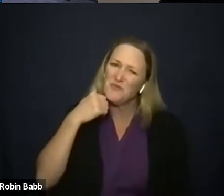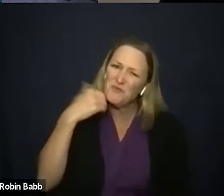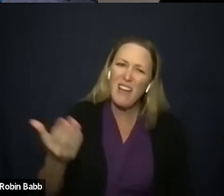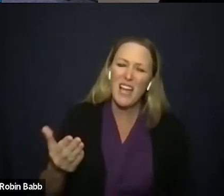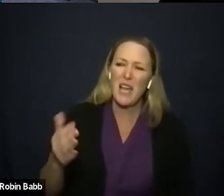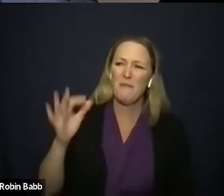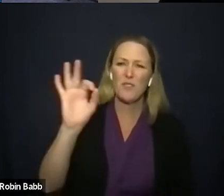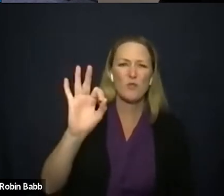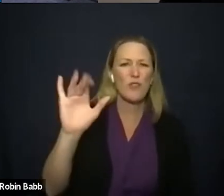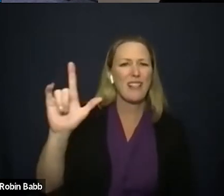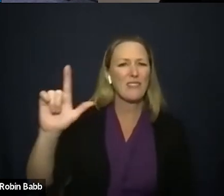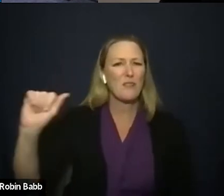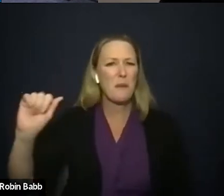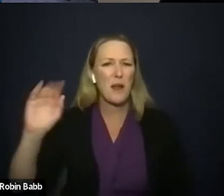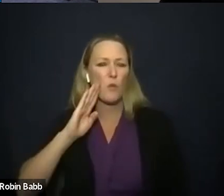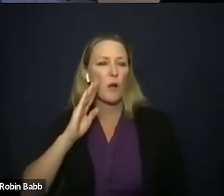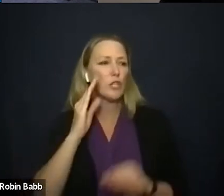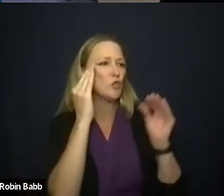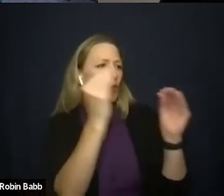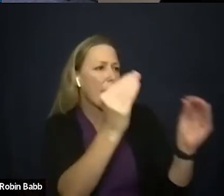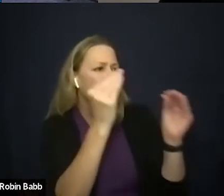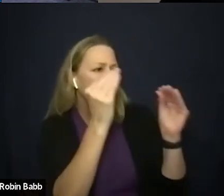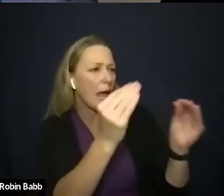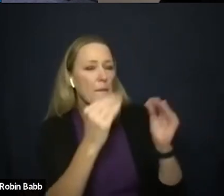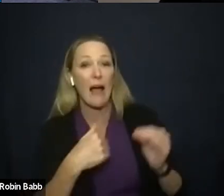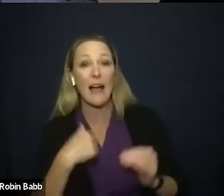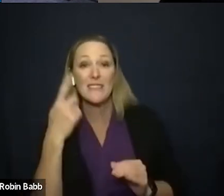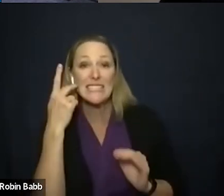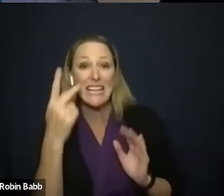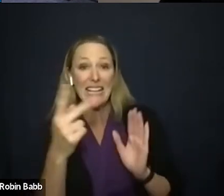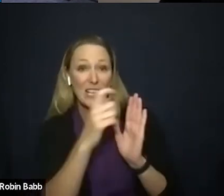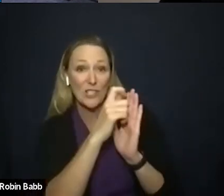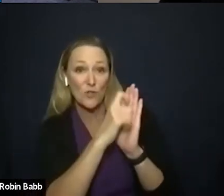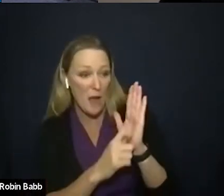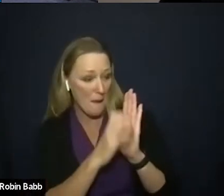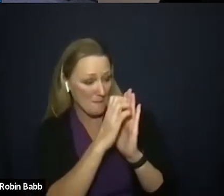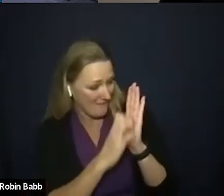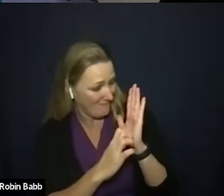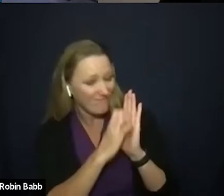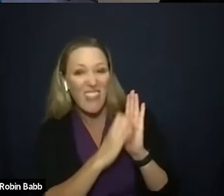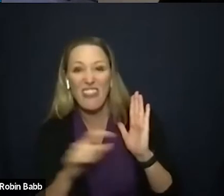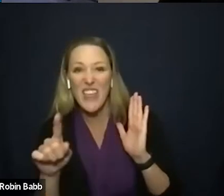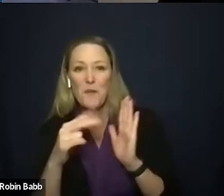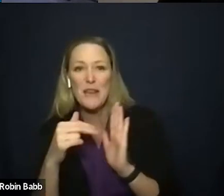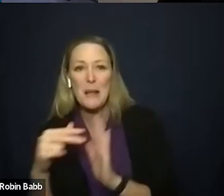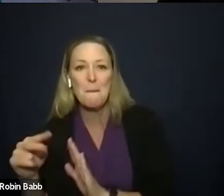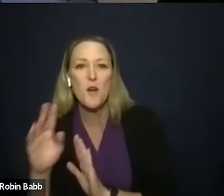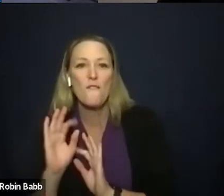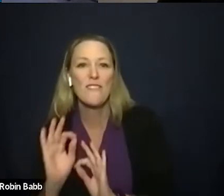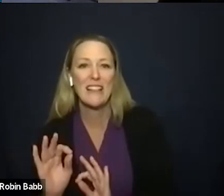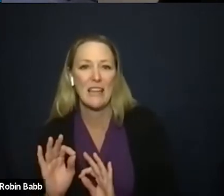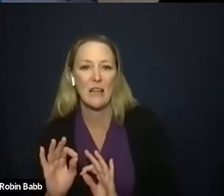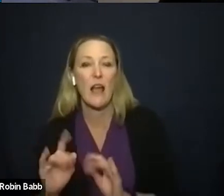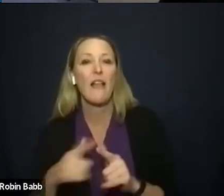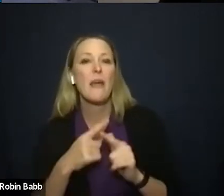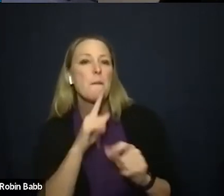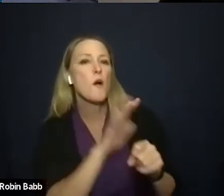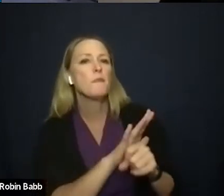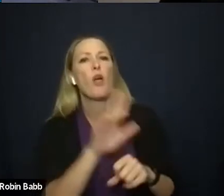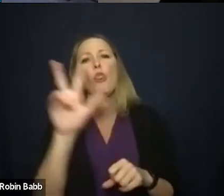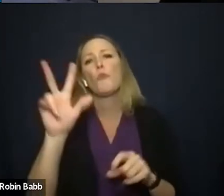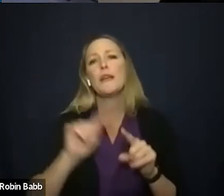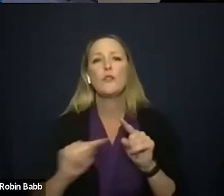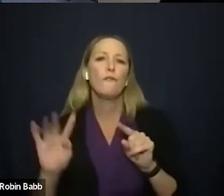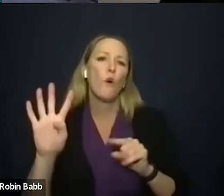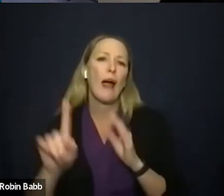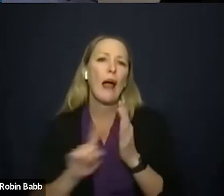them give them a script i've seen the script i see they're reading all the lines perfectly and promise them for three to four hours of